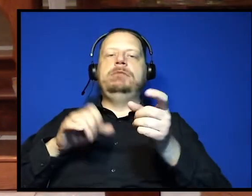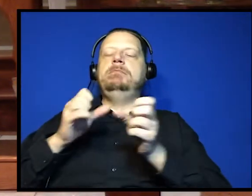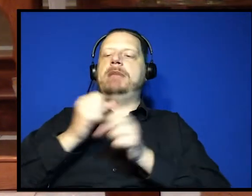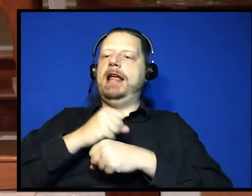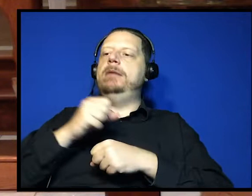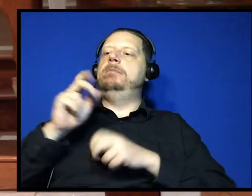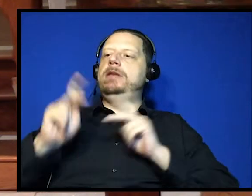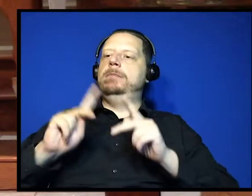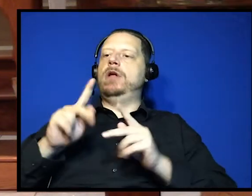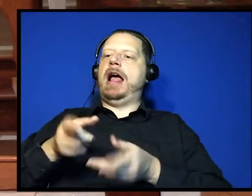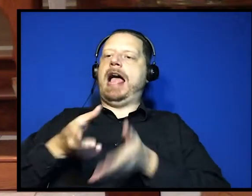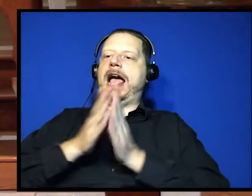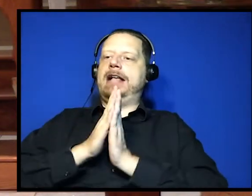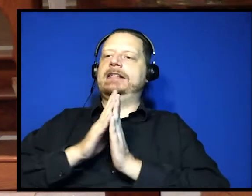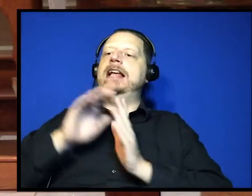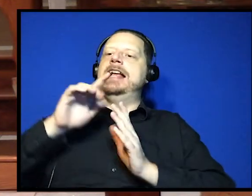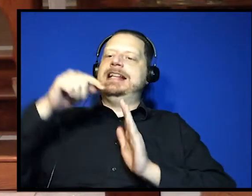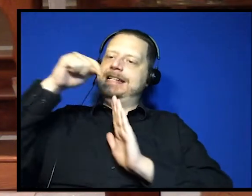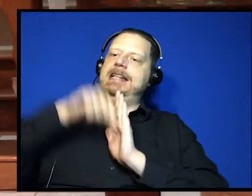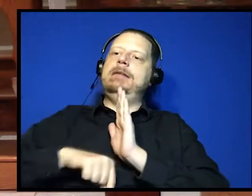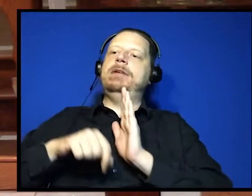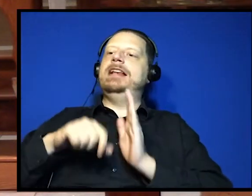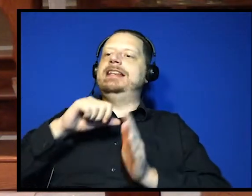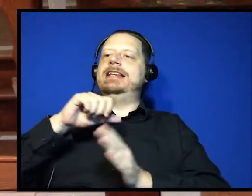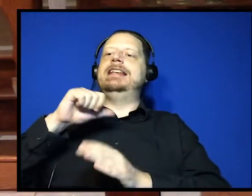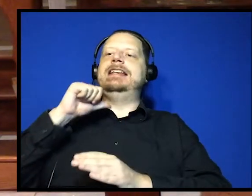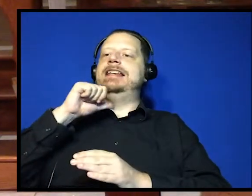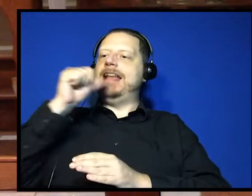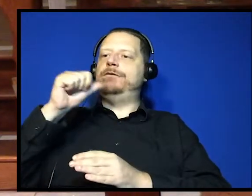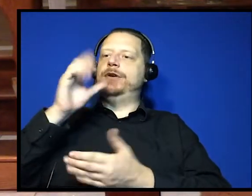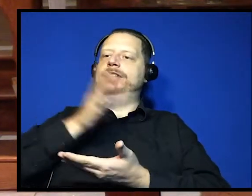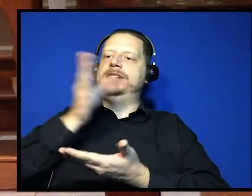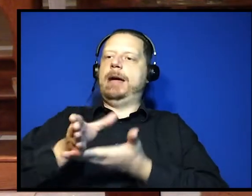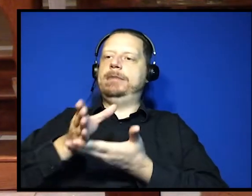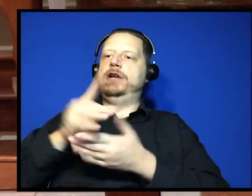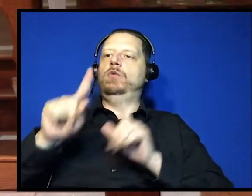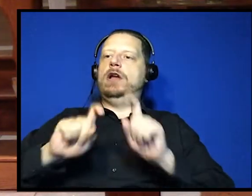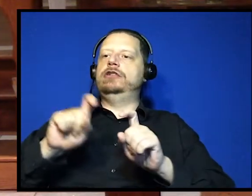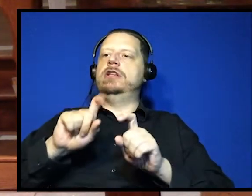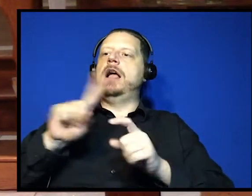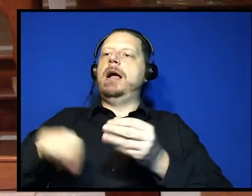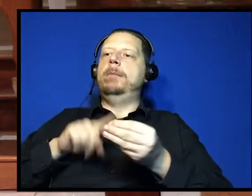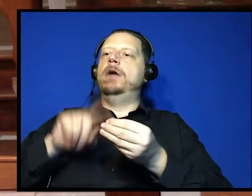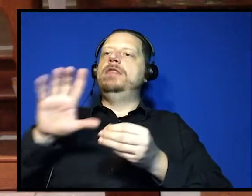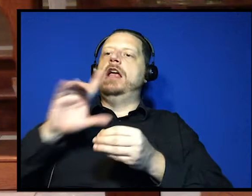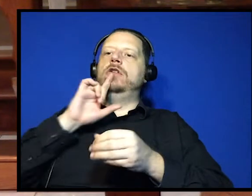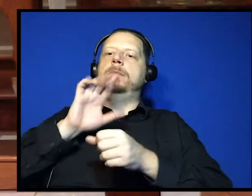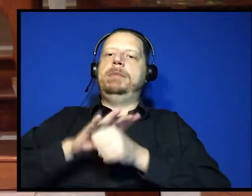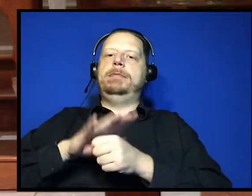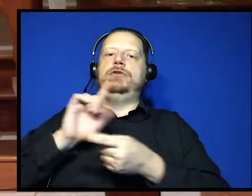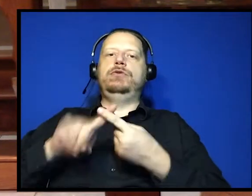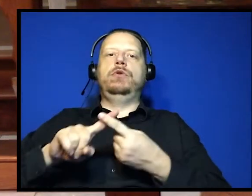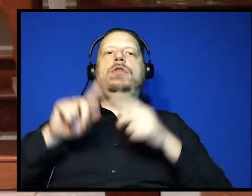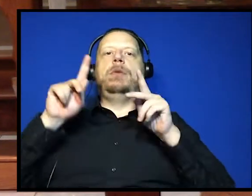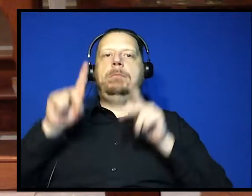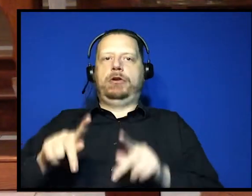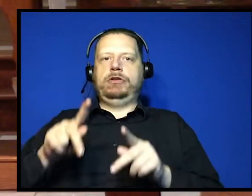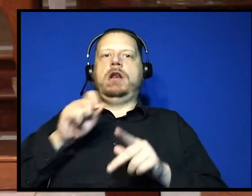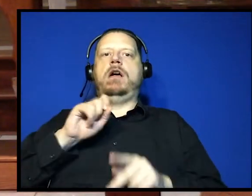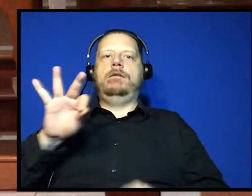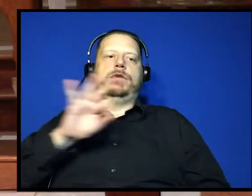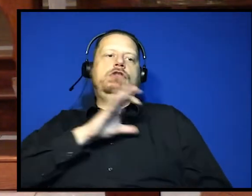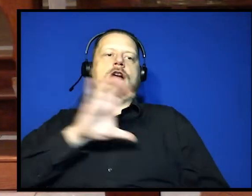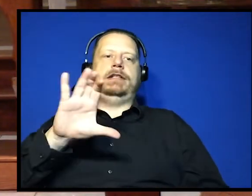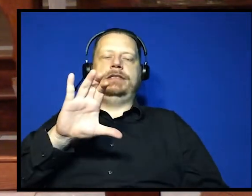deep and unrelenting questions about their commitment to the person of